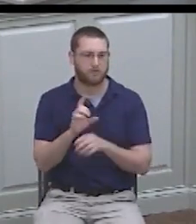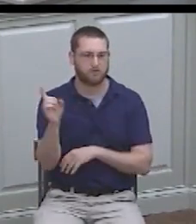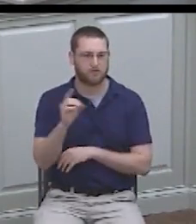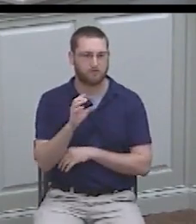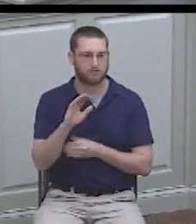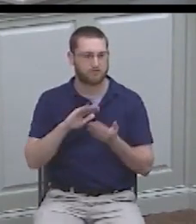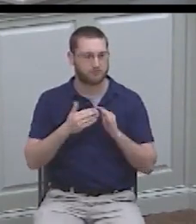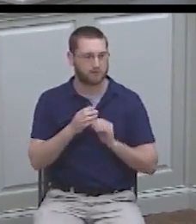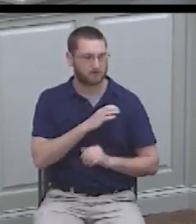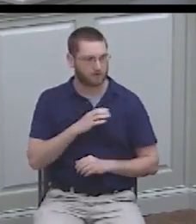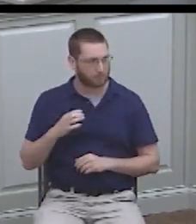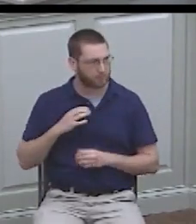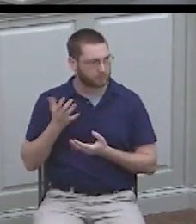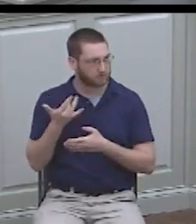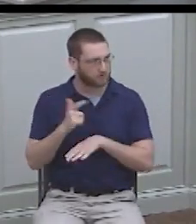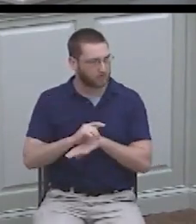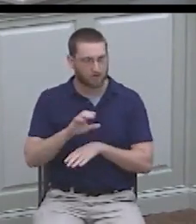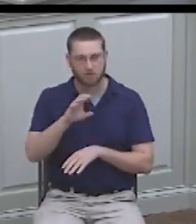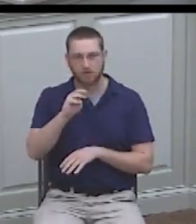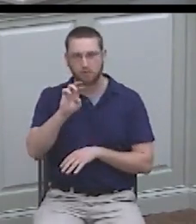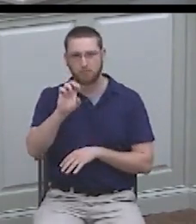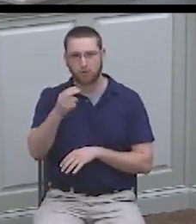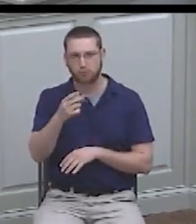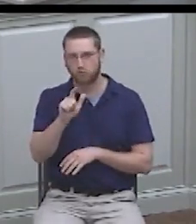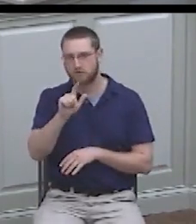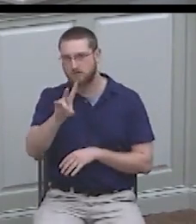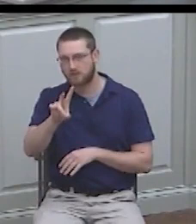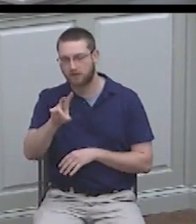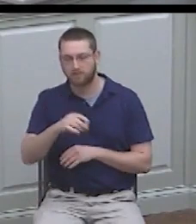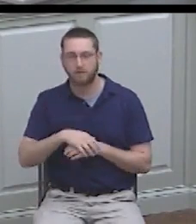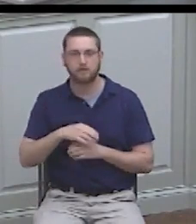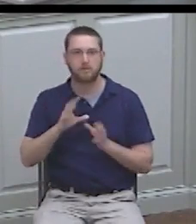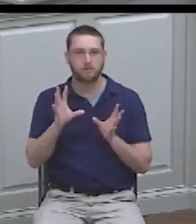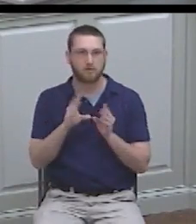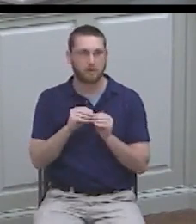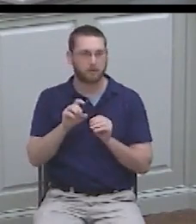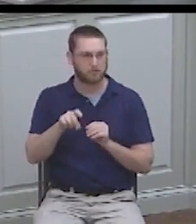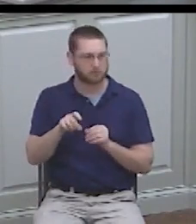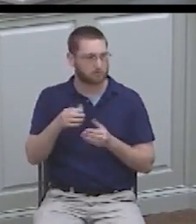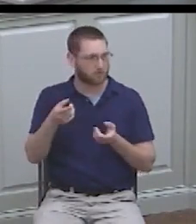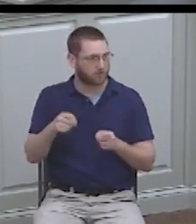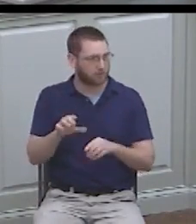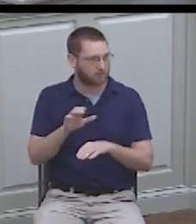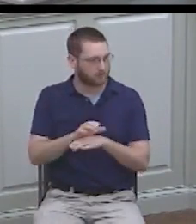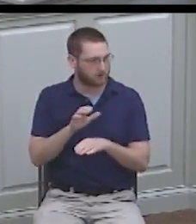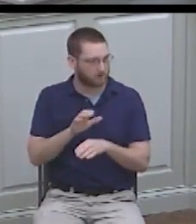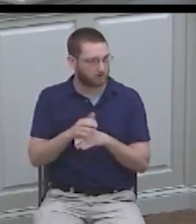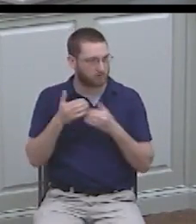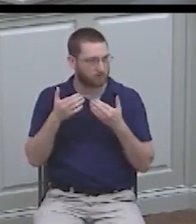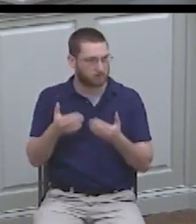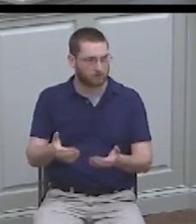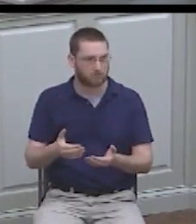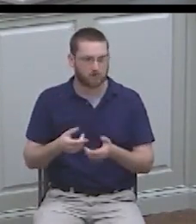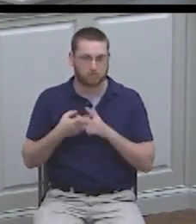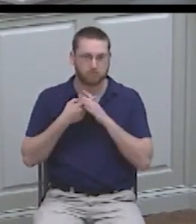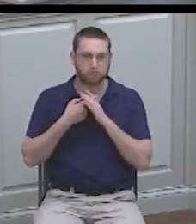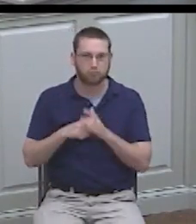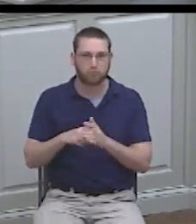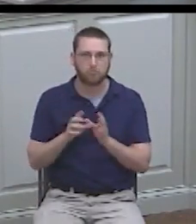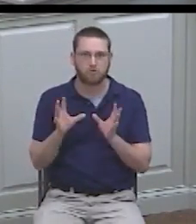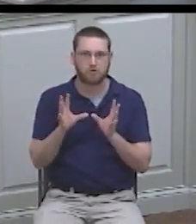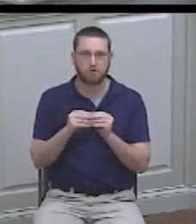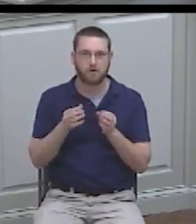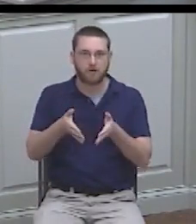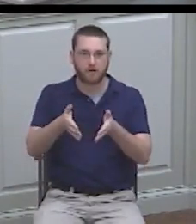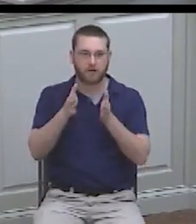tonight, March 27th. I believe we have a quorum, so I will call us officially to order. And I will